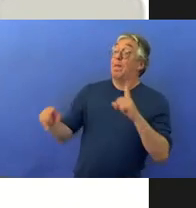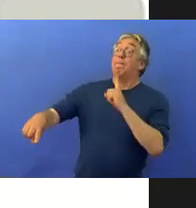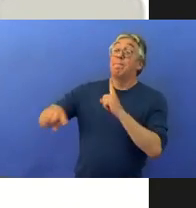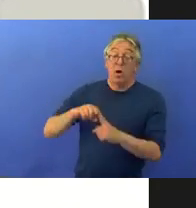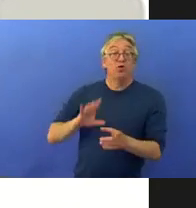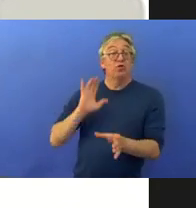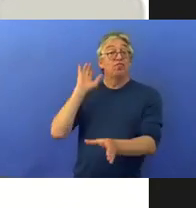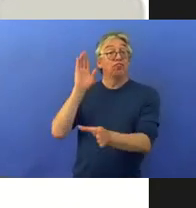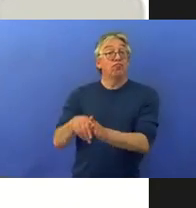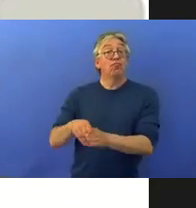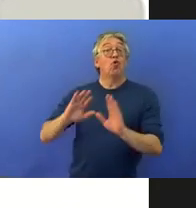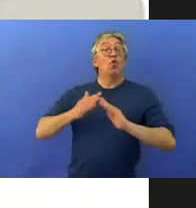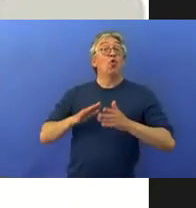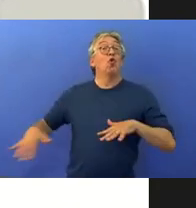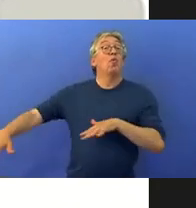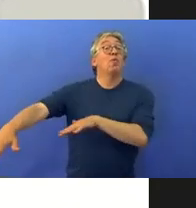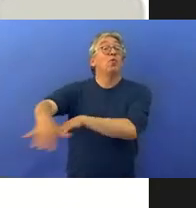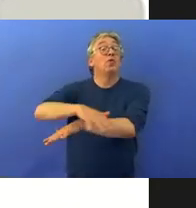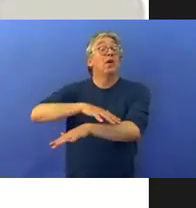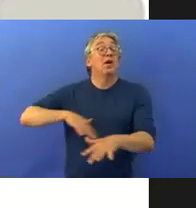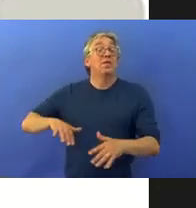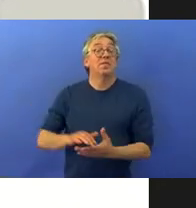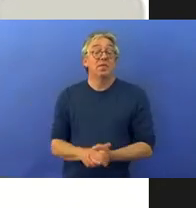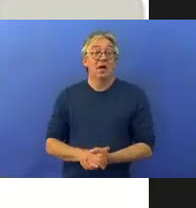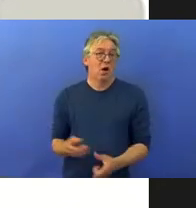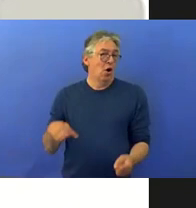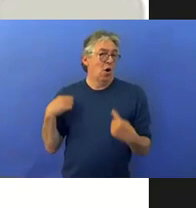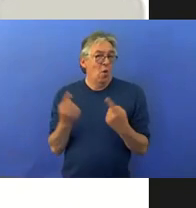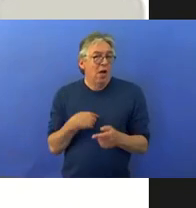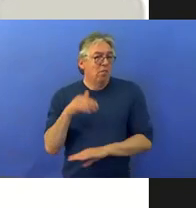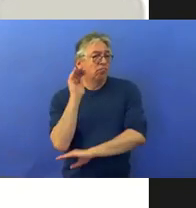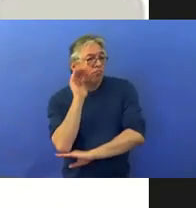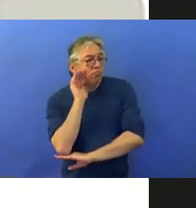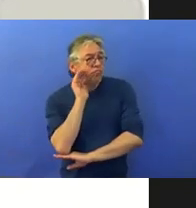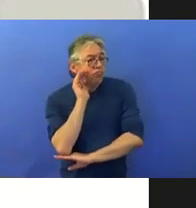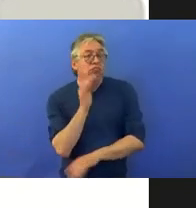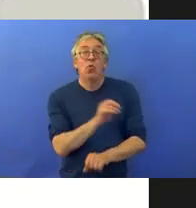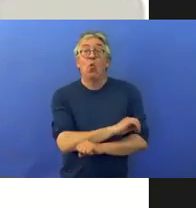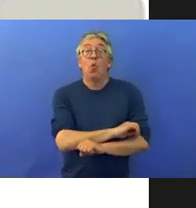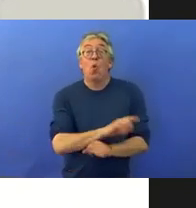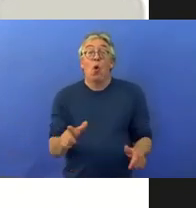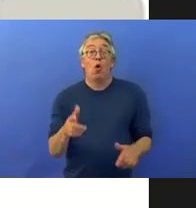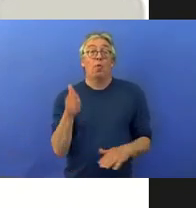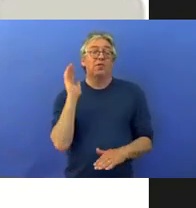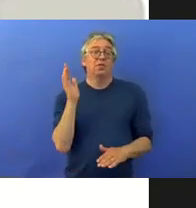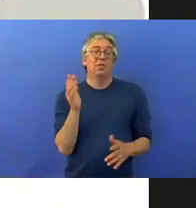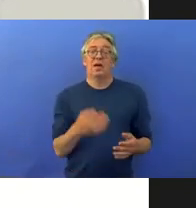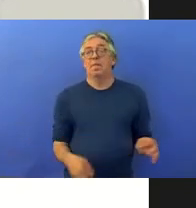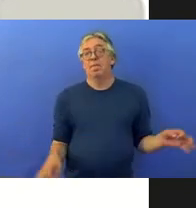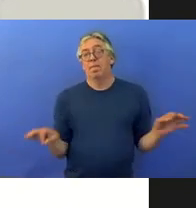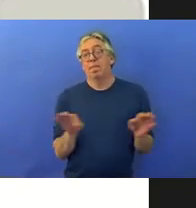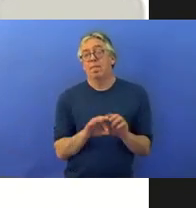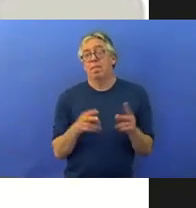community. During the consultations, all the presentations were extremely important. We were able